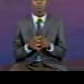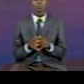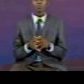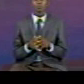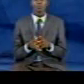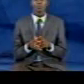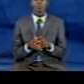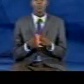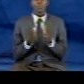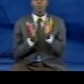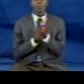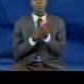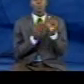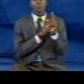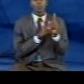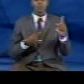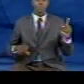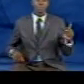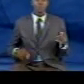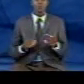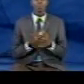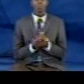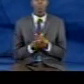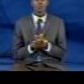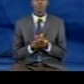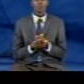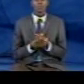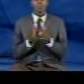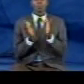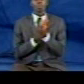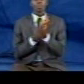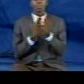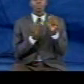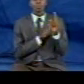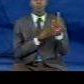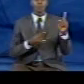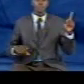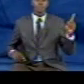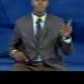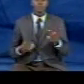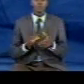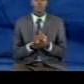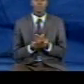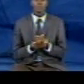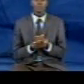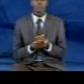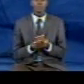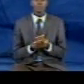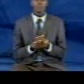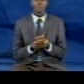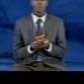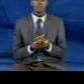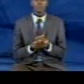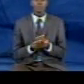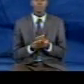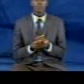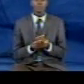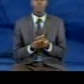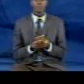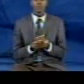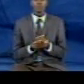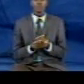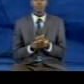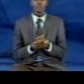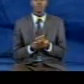Praise the Lord. Praise the Lord. I am Brokelibest Davids. I'm